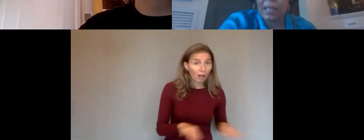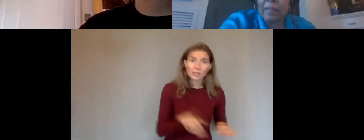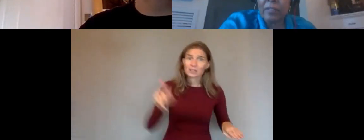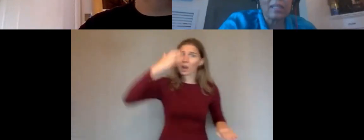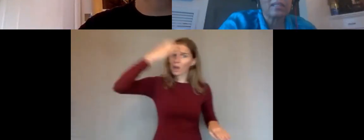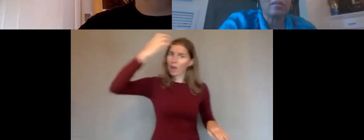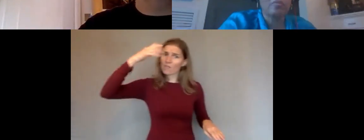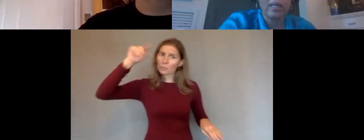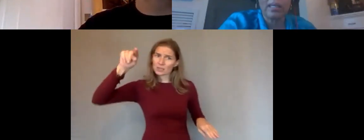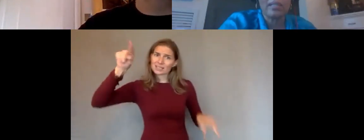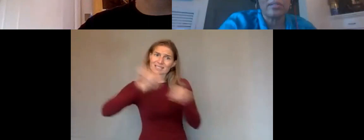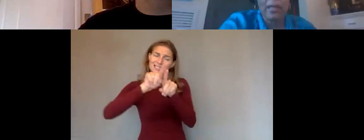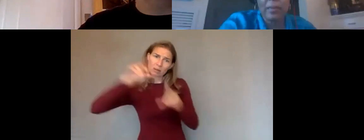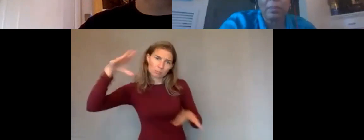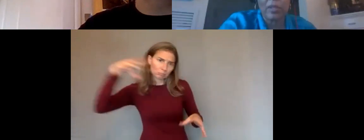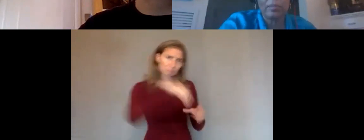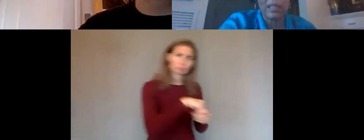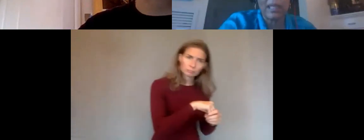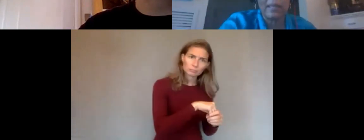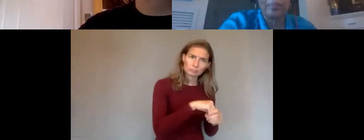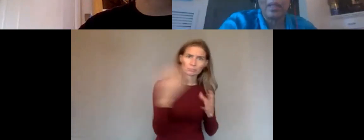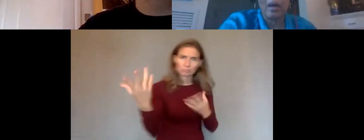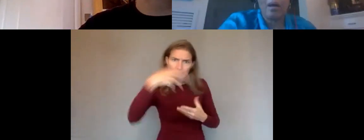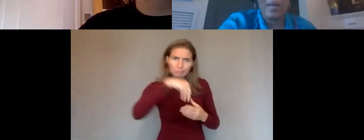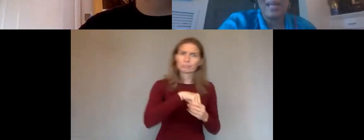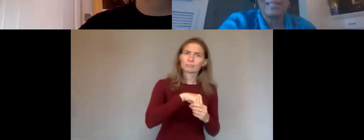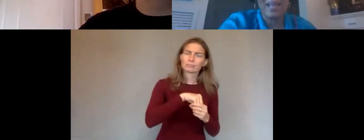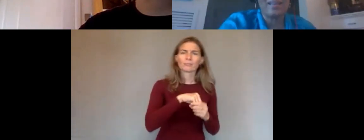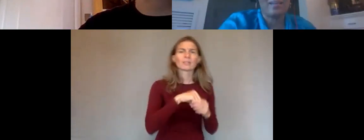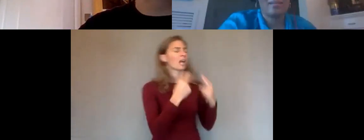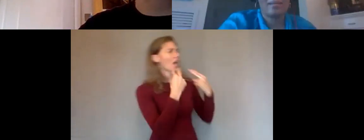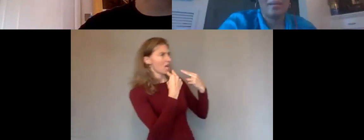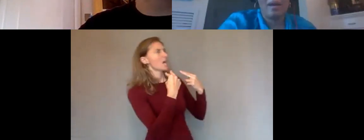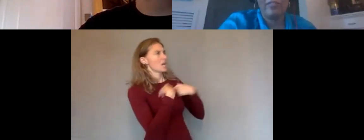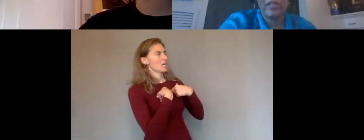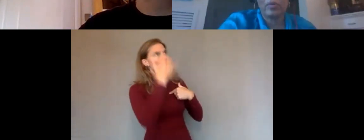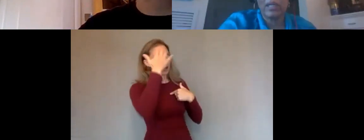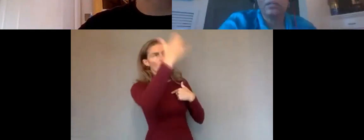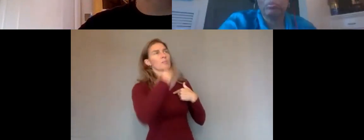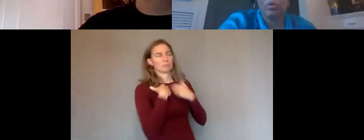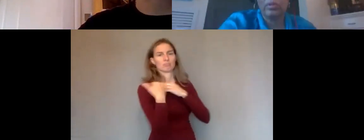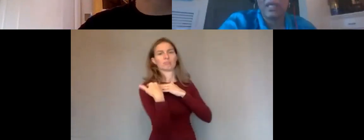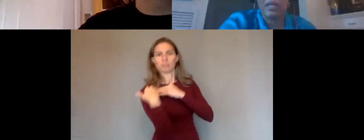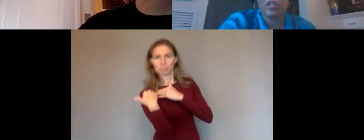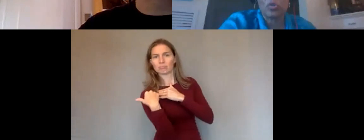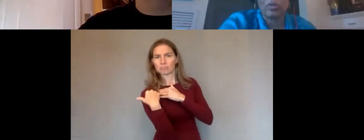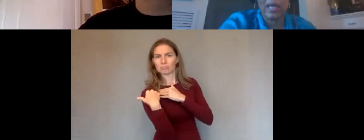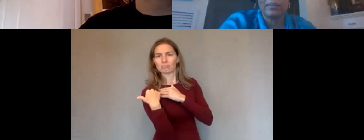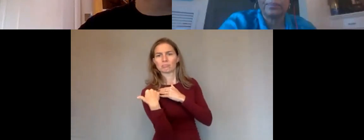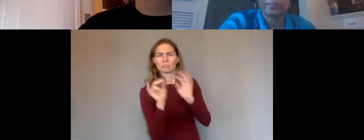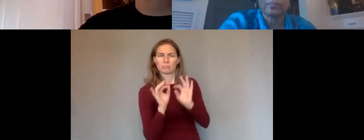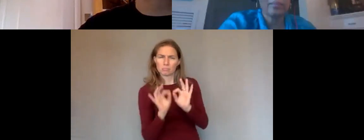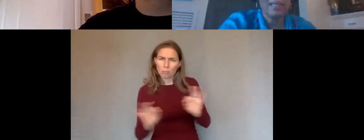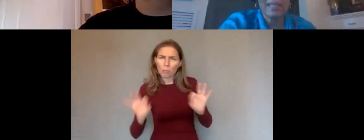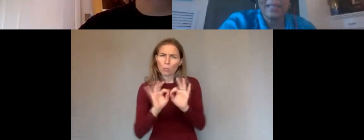that governments recognize their responsibility and take a very critical role in making sure